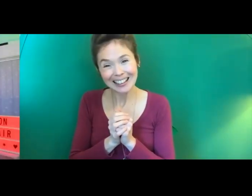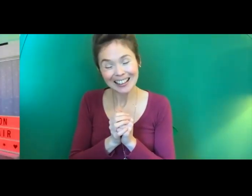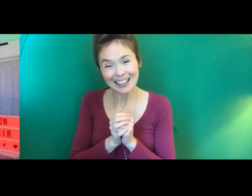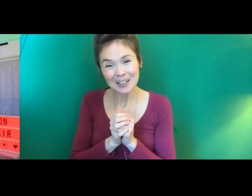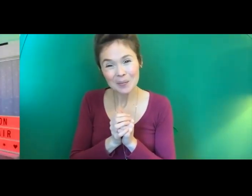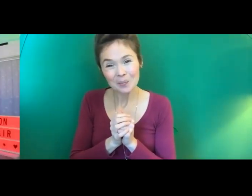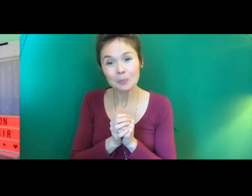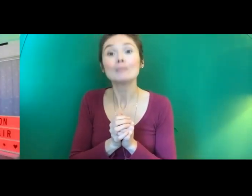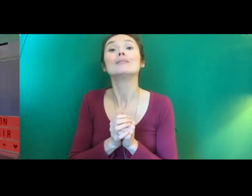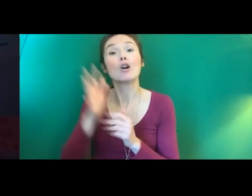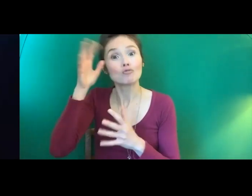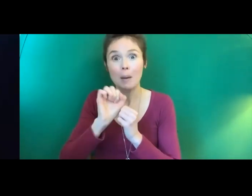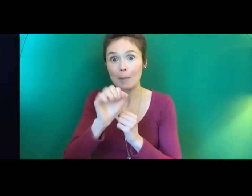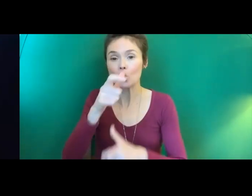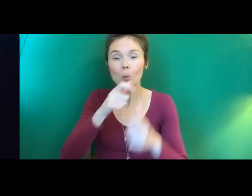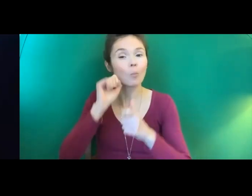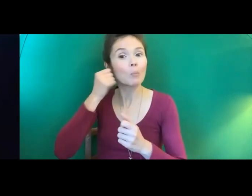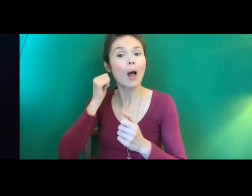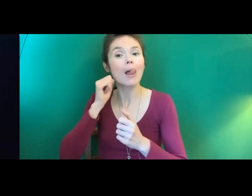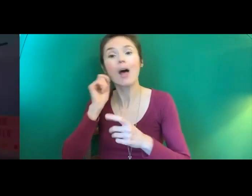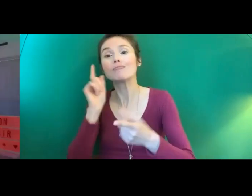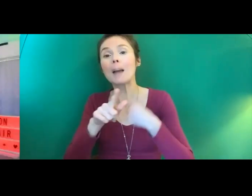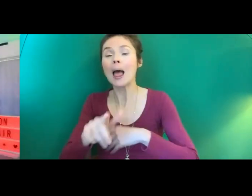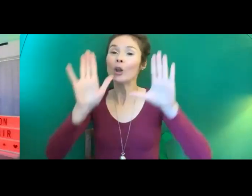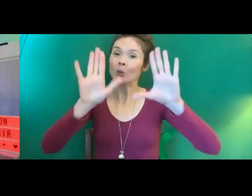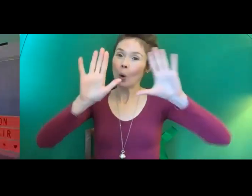we'll follow things up. So finally, ladies and gentlemen,